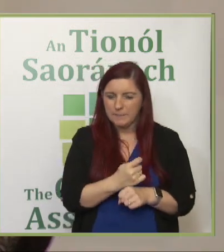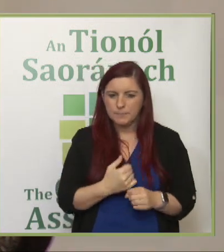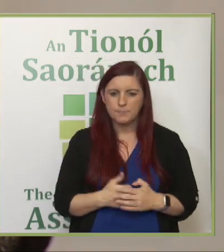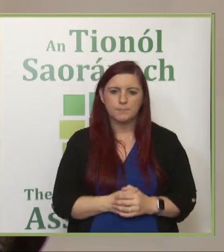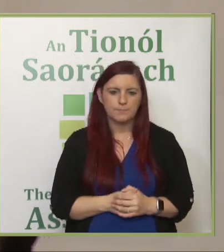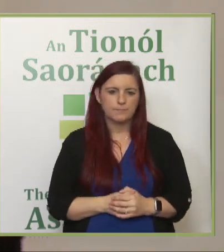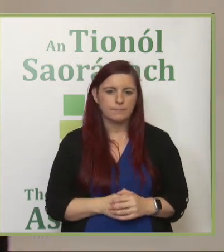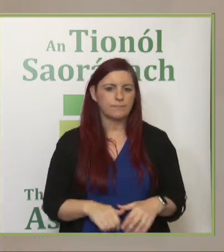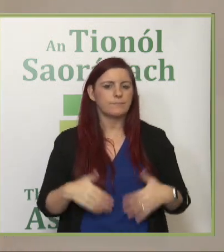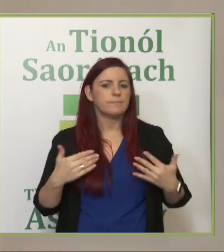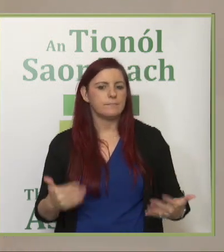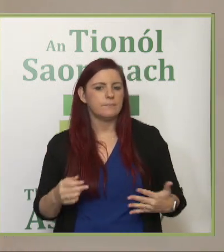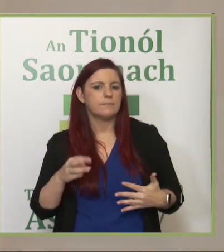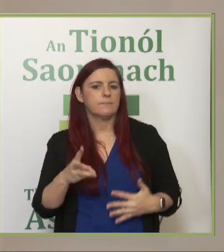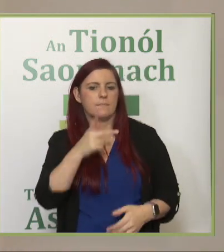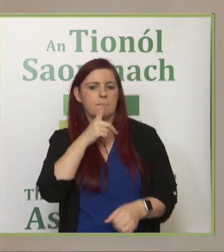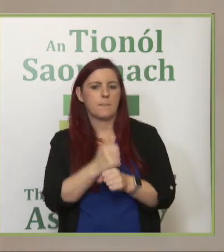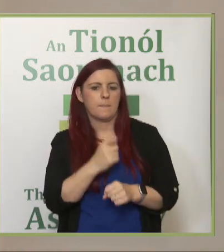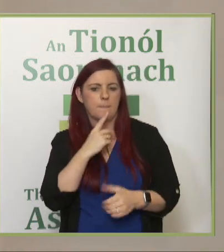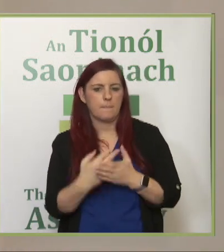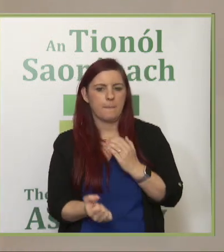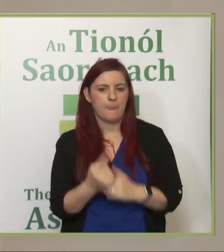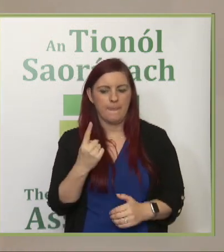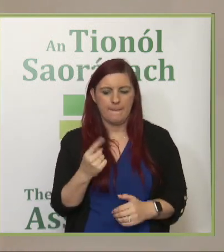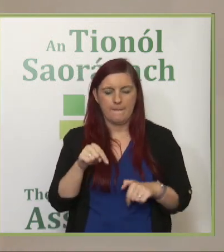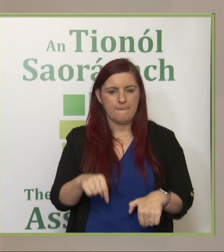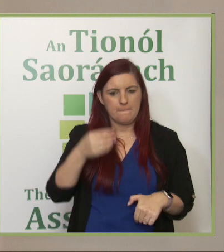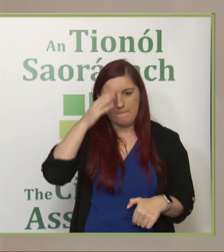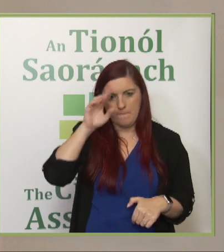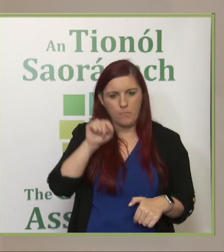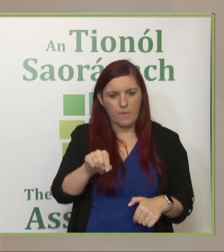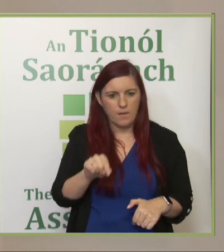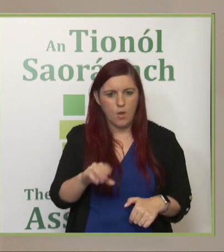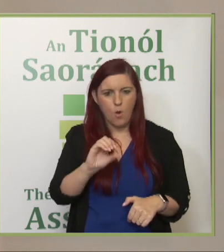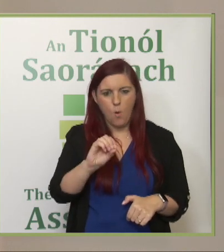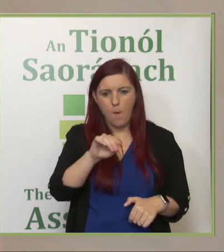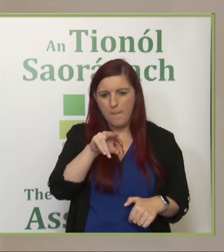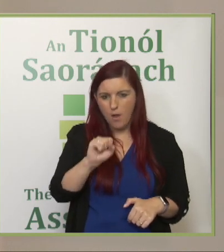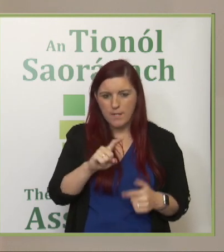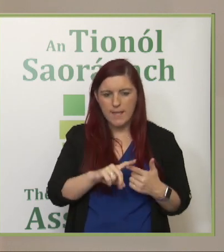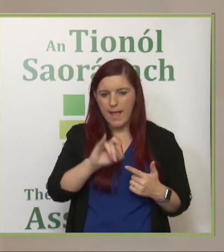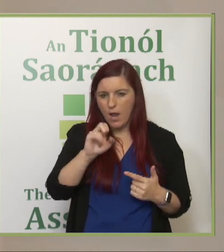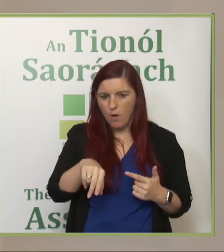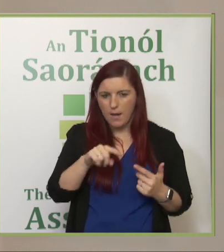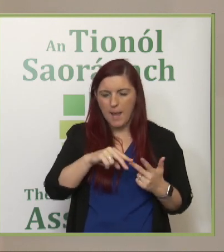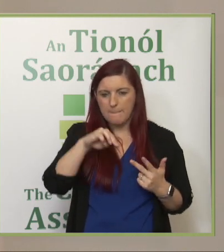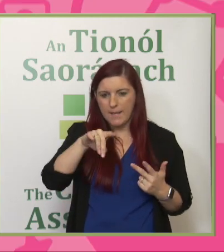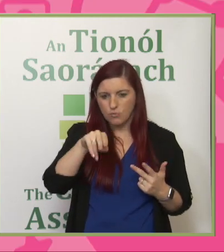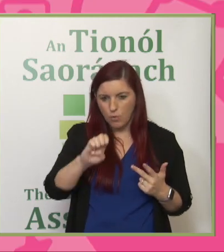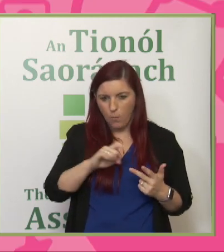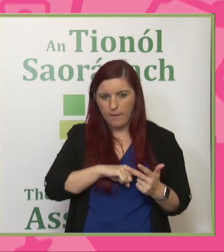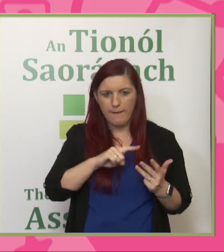So now I'm going to talk a little bit about problem opioid use in Ireland. And opioids include heroin, methadone, fentanyl and